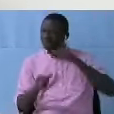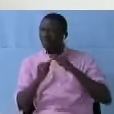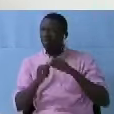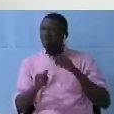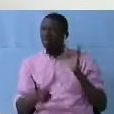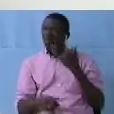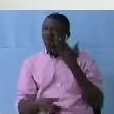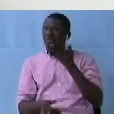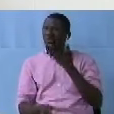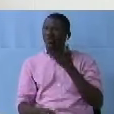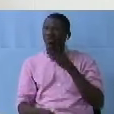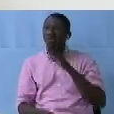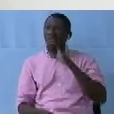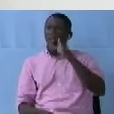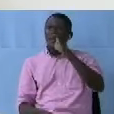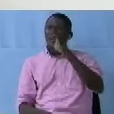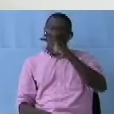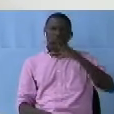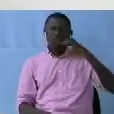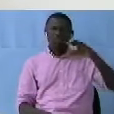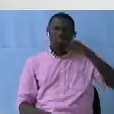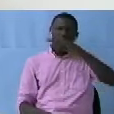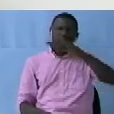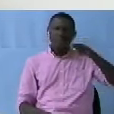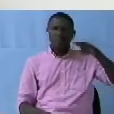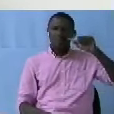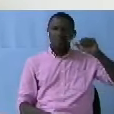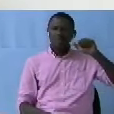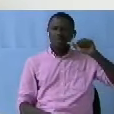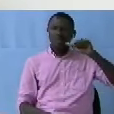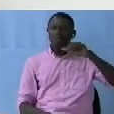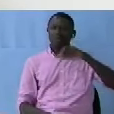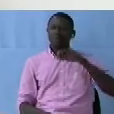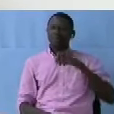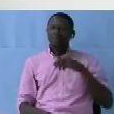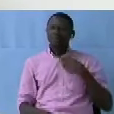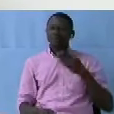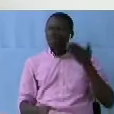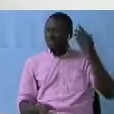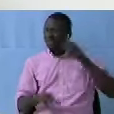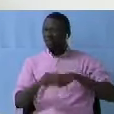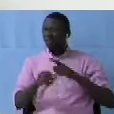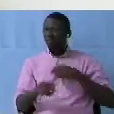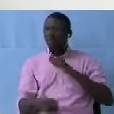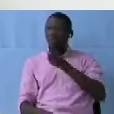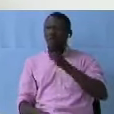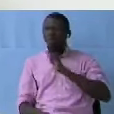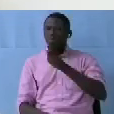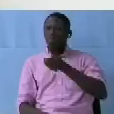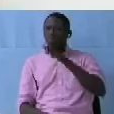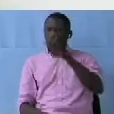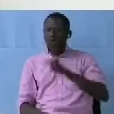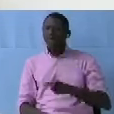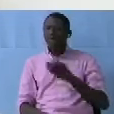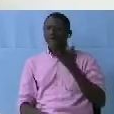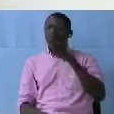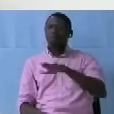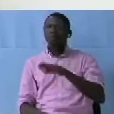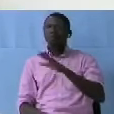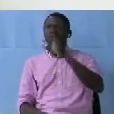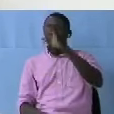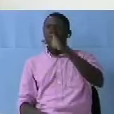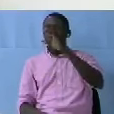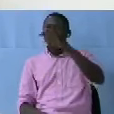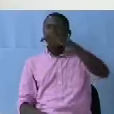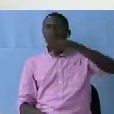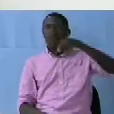there was an HIV patient lying on the bed who claimed that he was suffering from real pain ma nge fatale